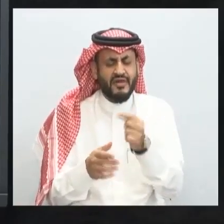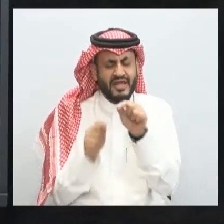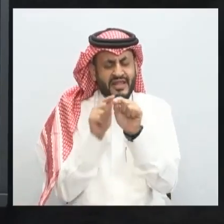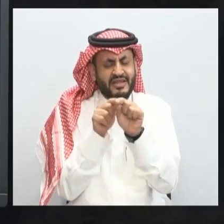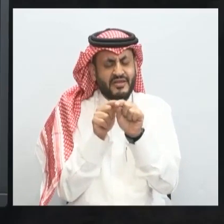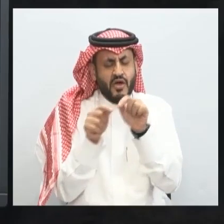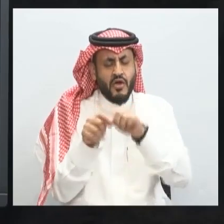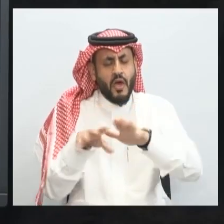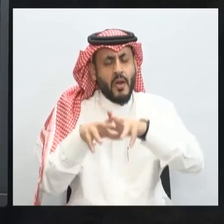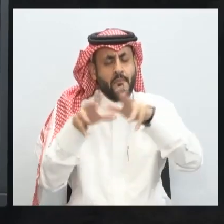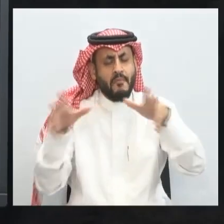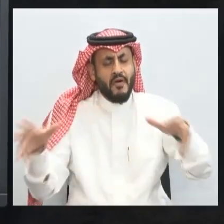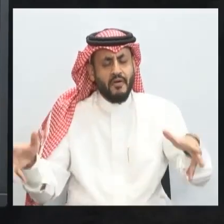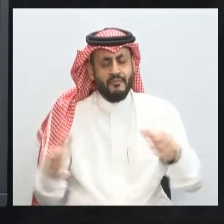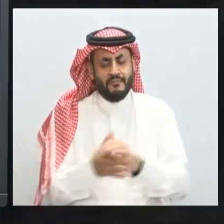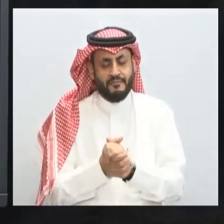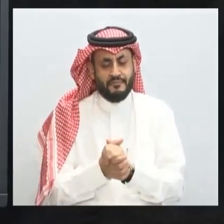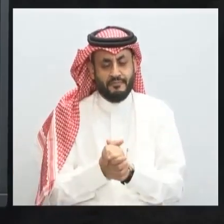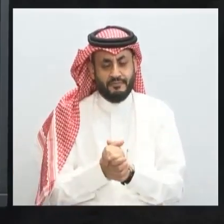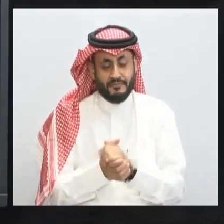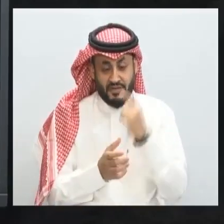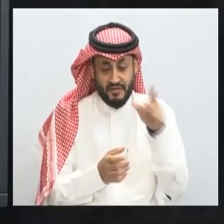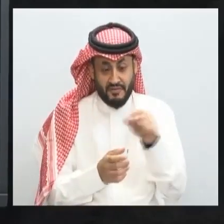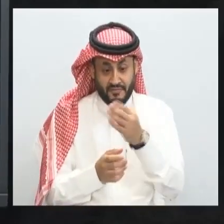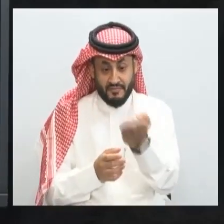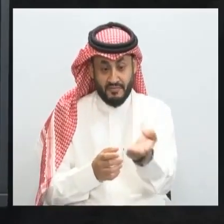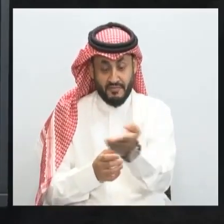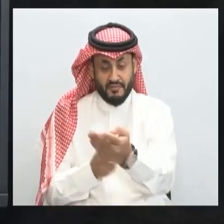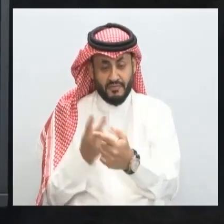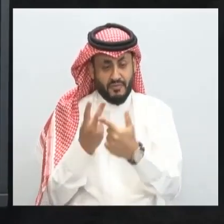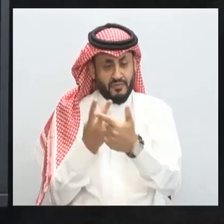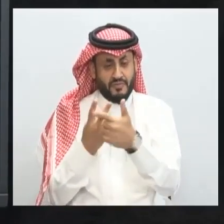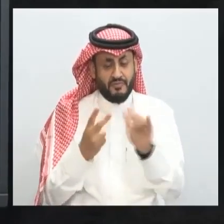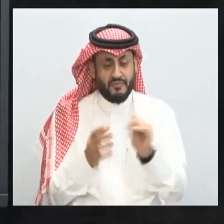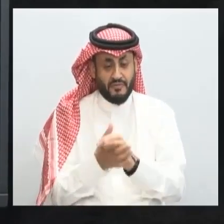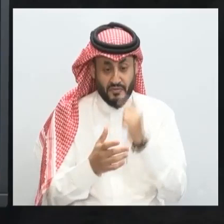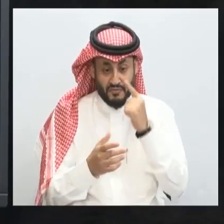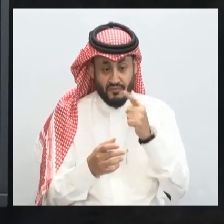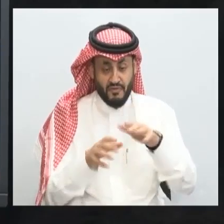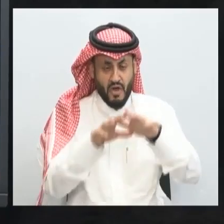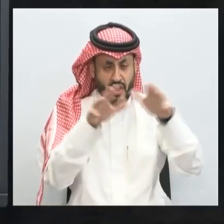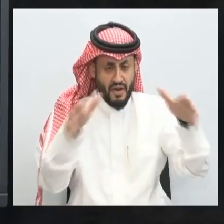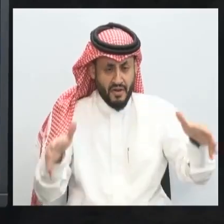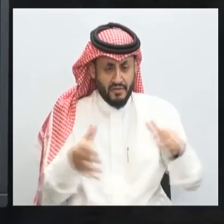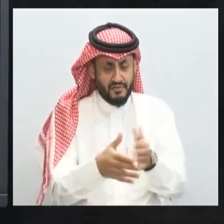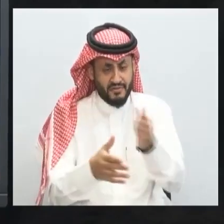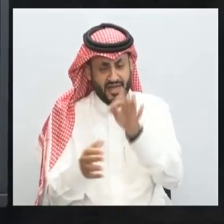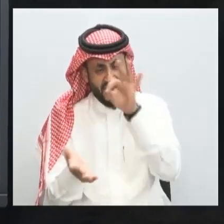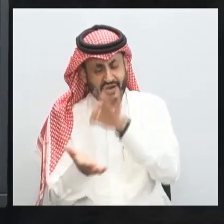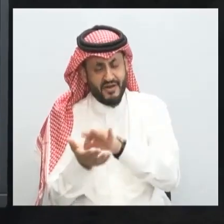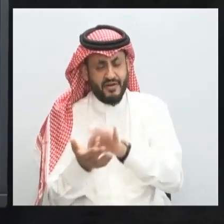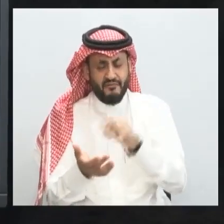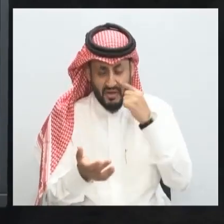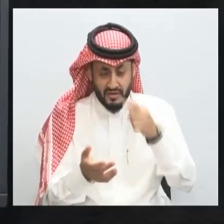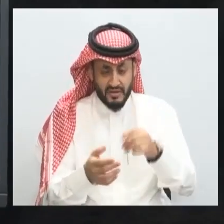a needle in the haystack or in a haystack. So you can see that we have here a haystack and we have here a needle.